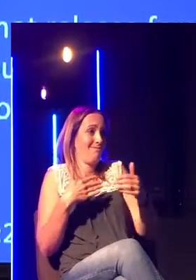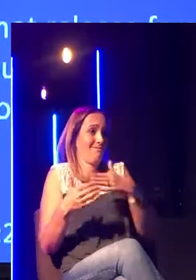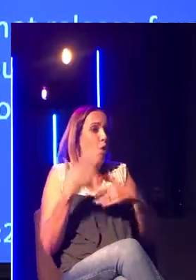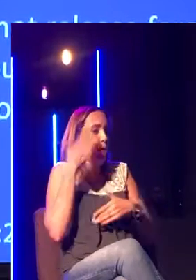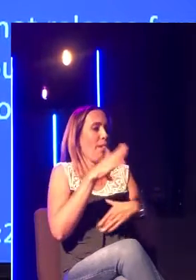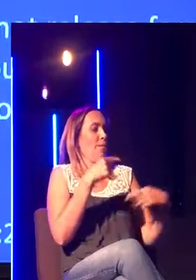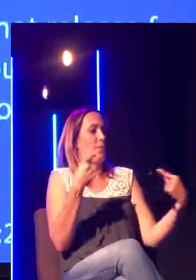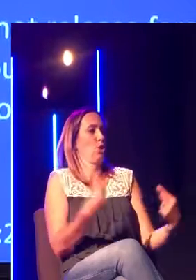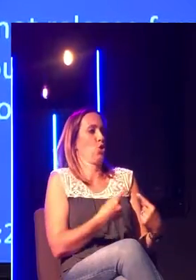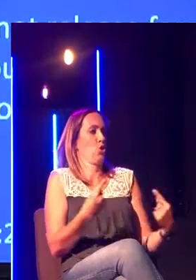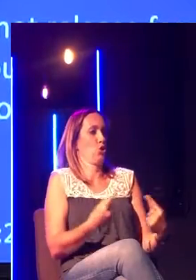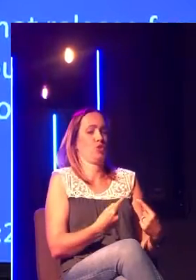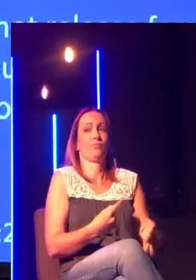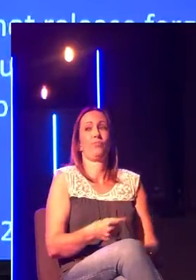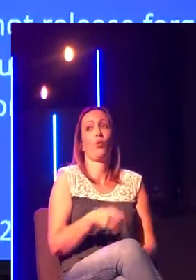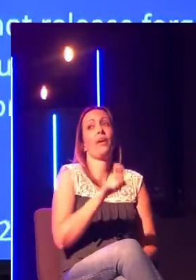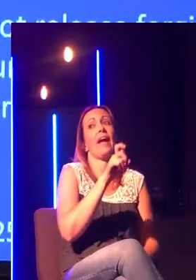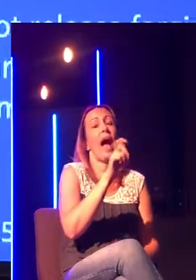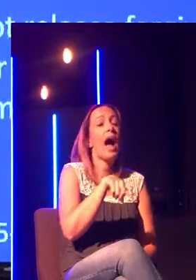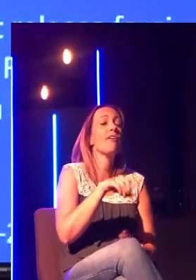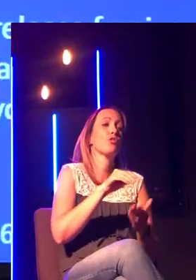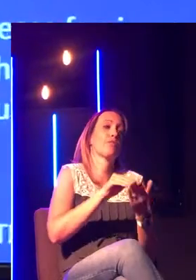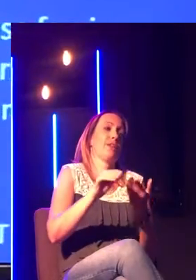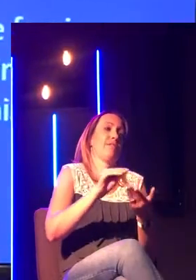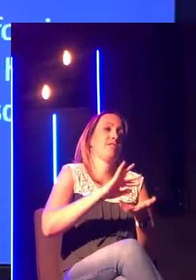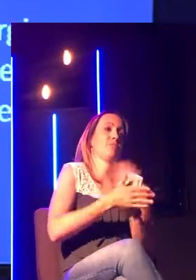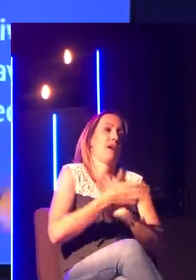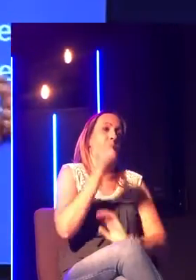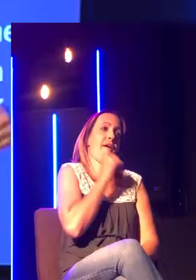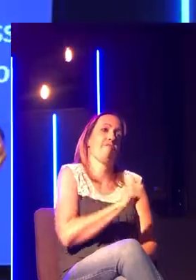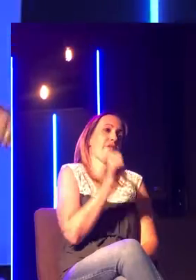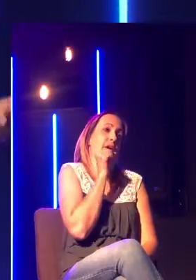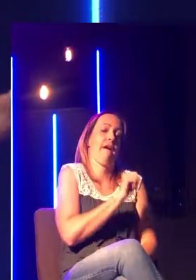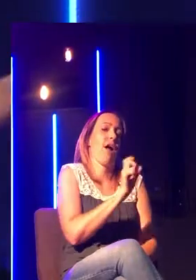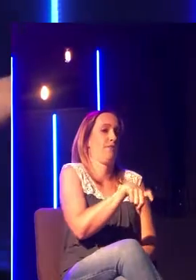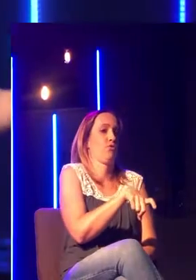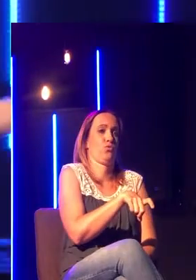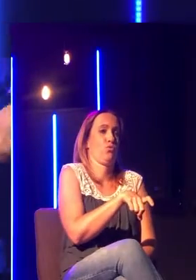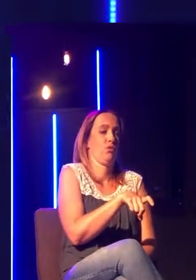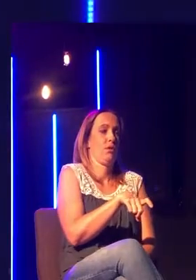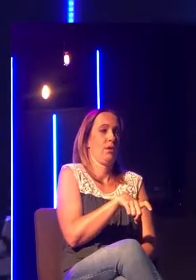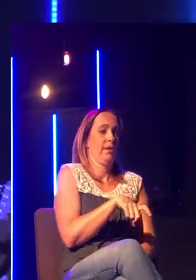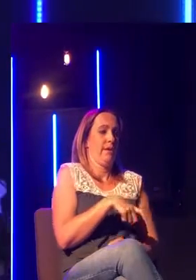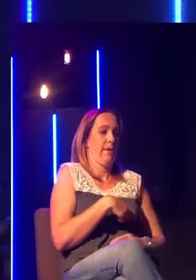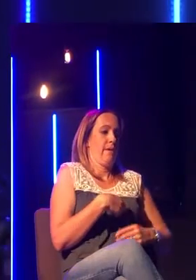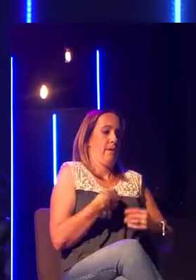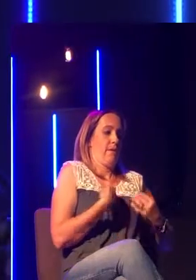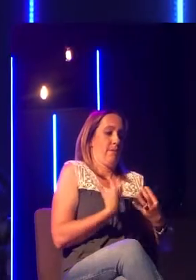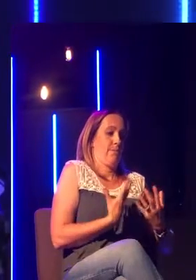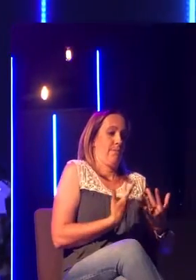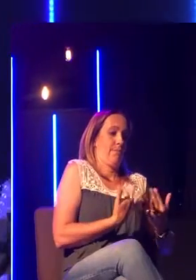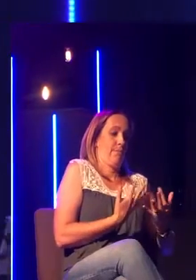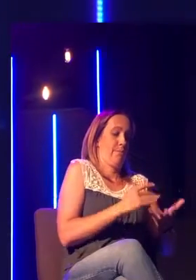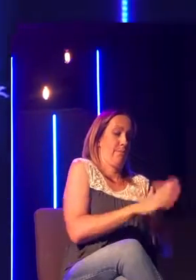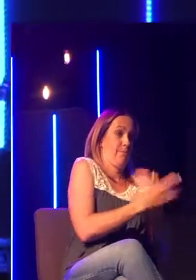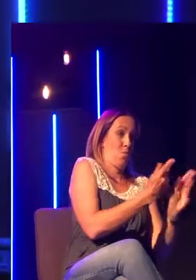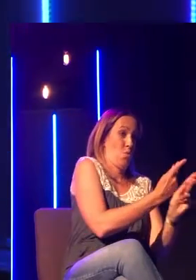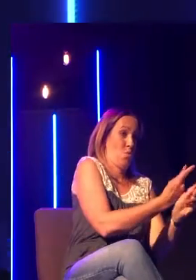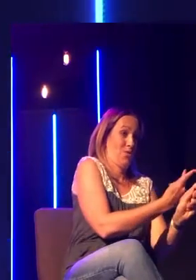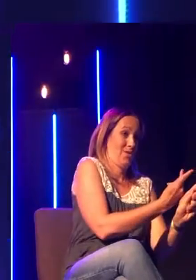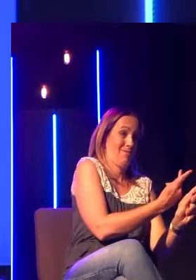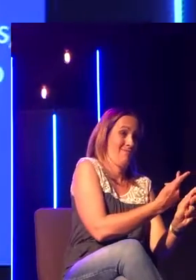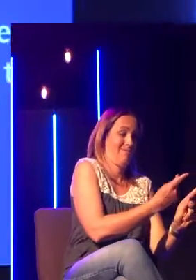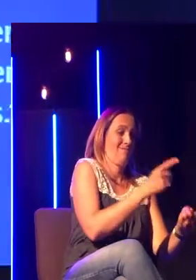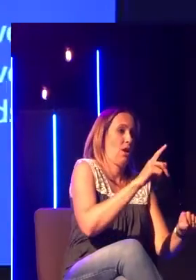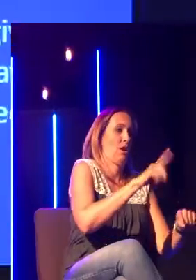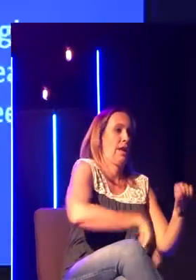hurt. We have to make forgiveness part of our daily routine to not allow it to fester, because if we do, it can become a